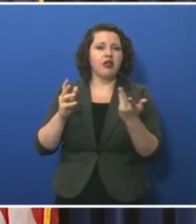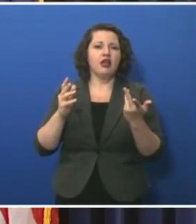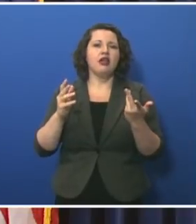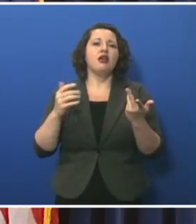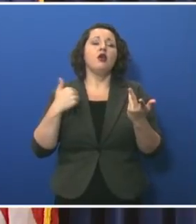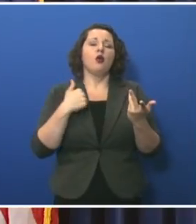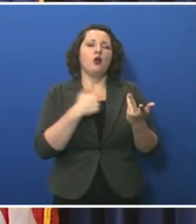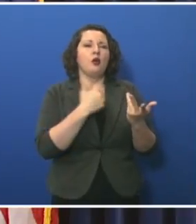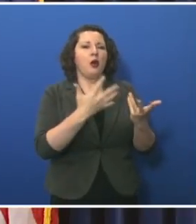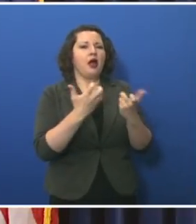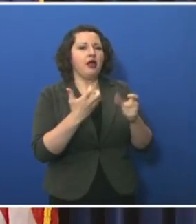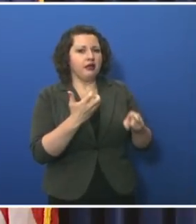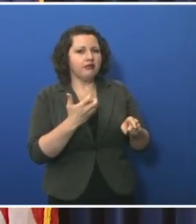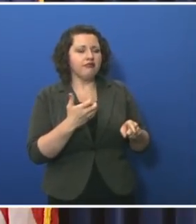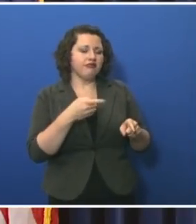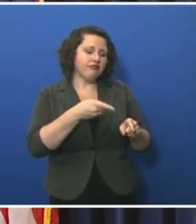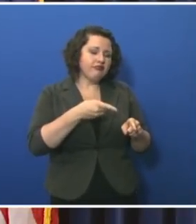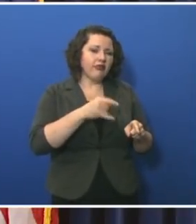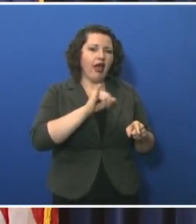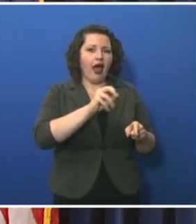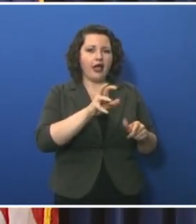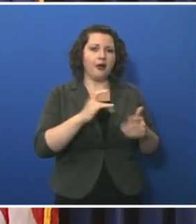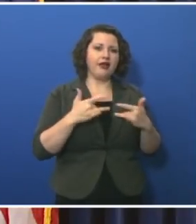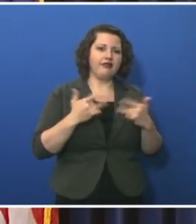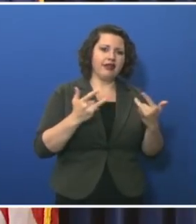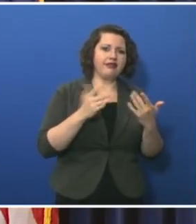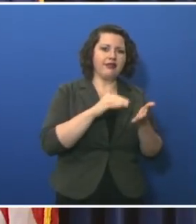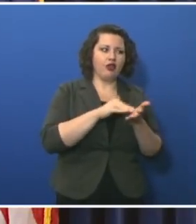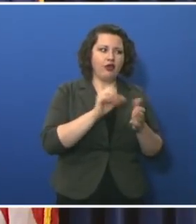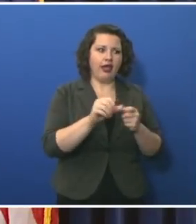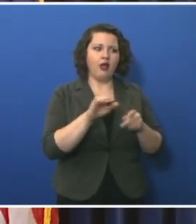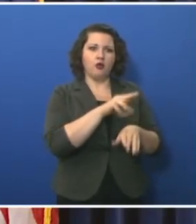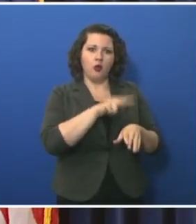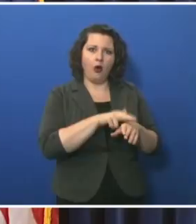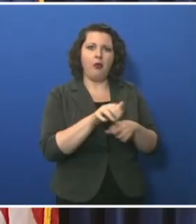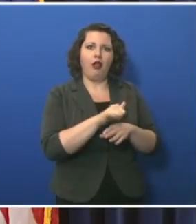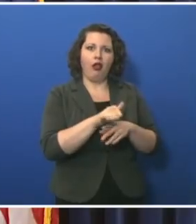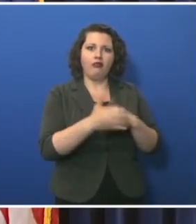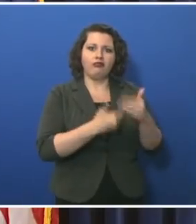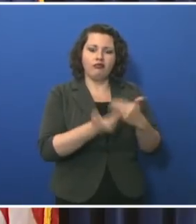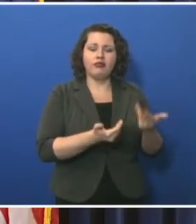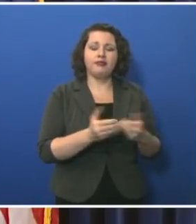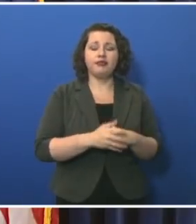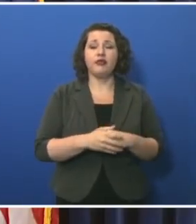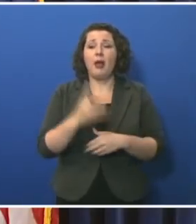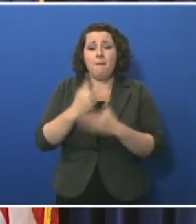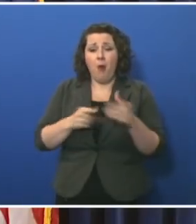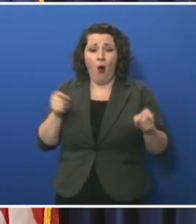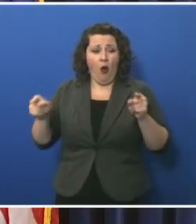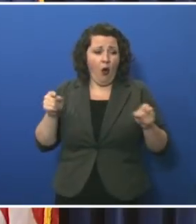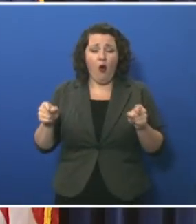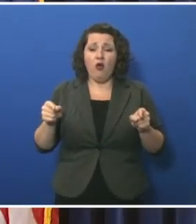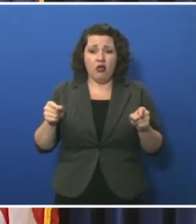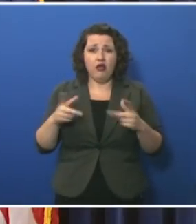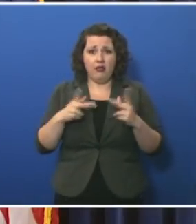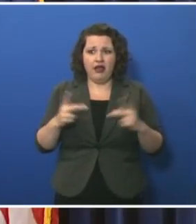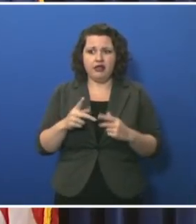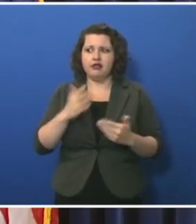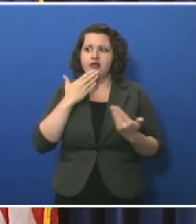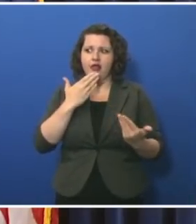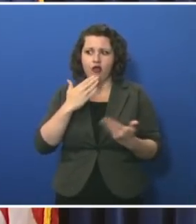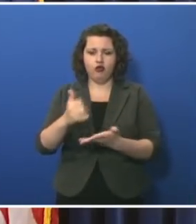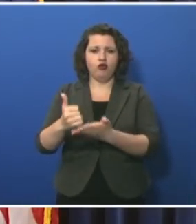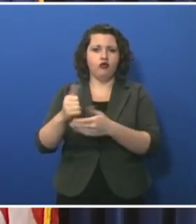Community College. And again, I want to thank both organizations for working with us to help launch Test